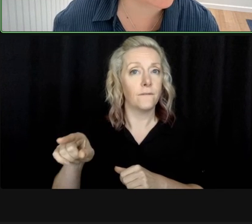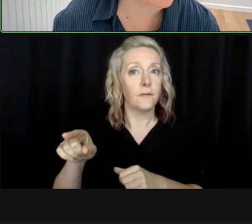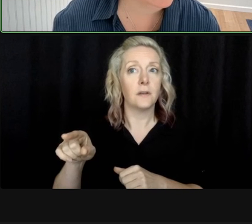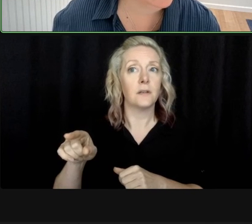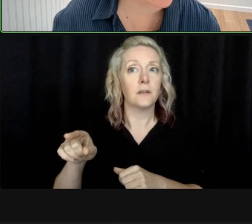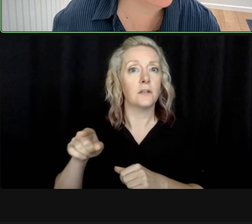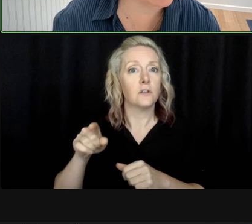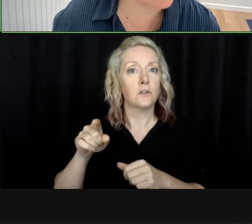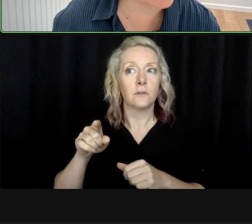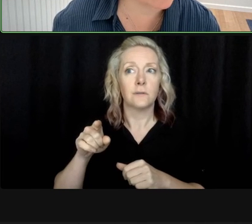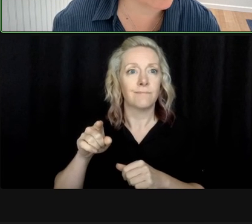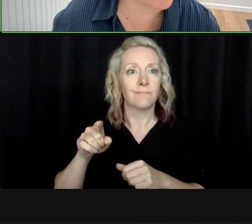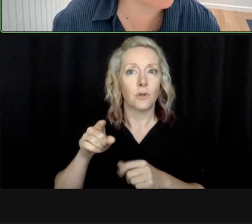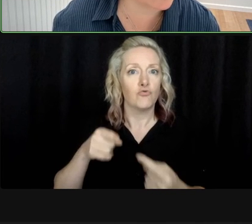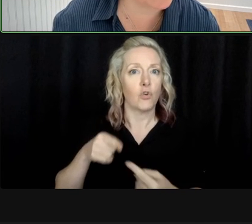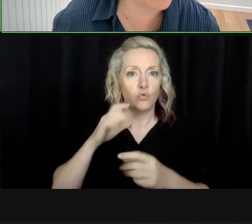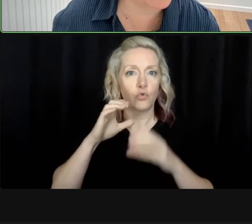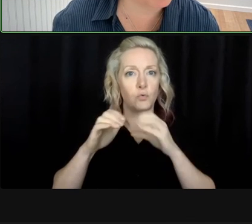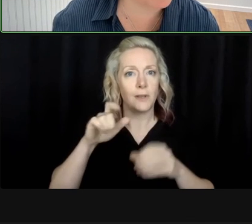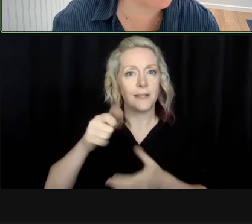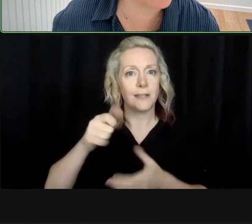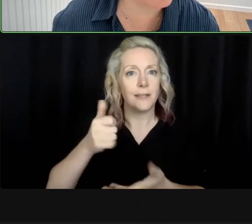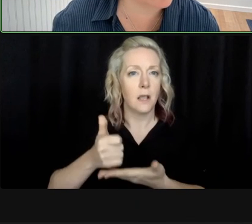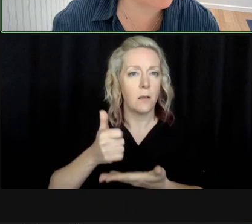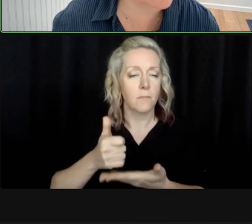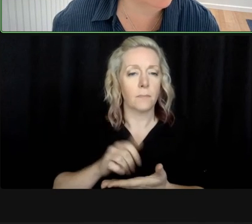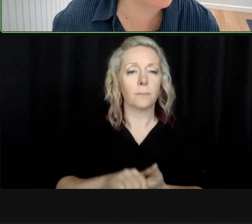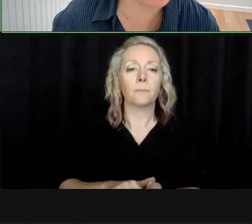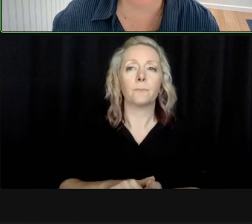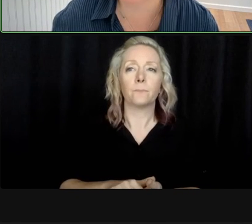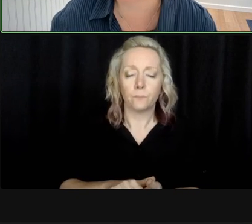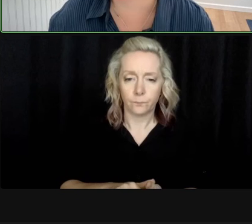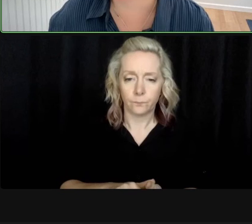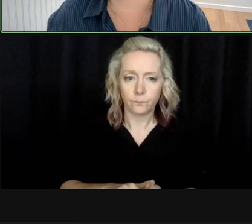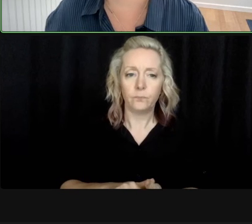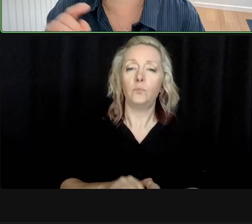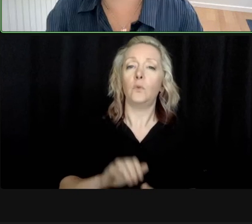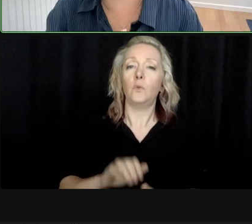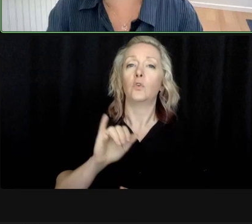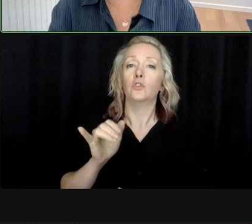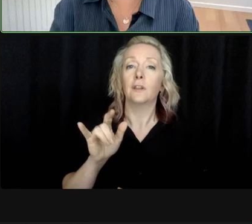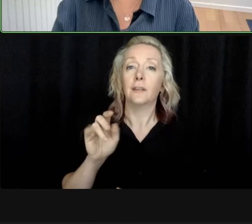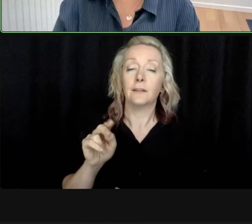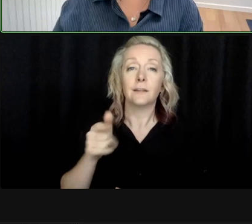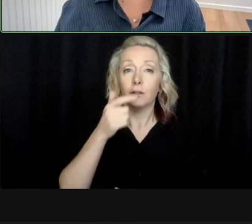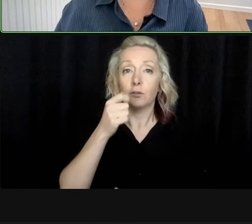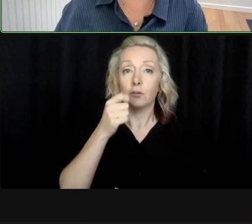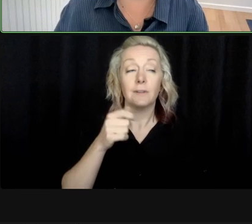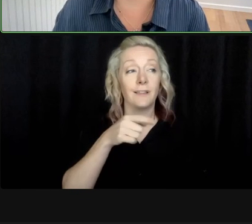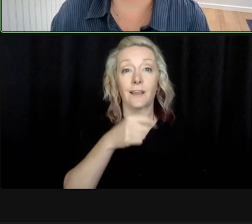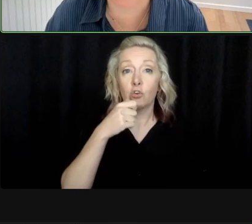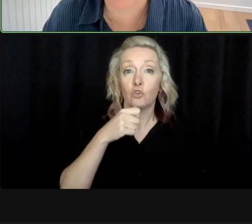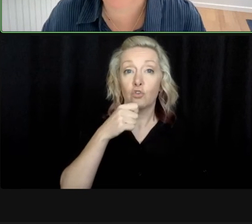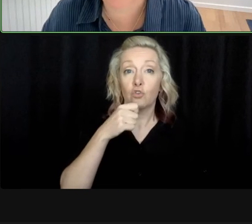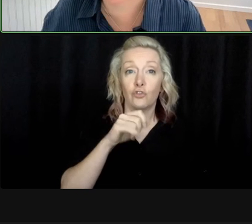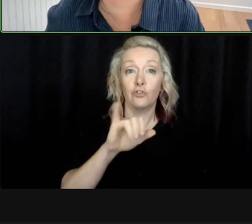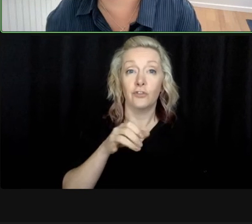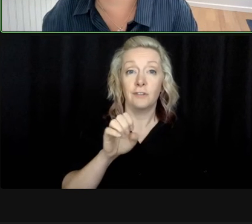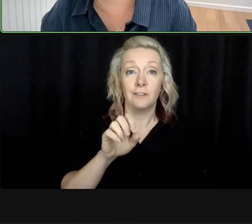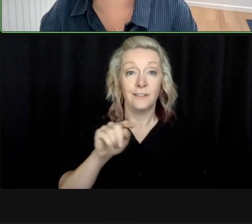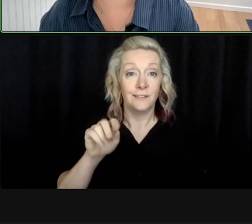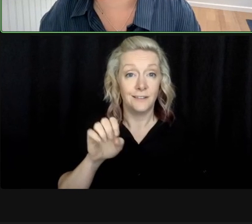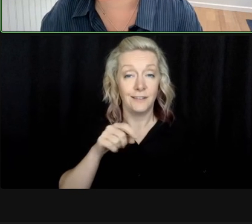help? It results in, all right, so Jillian, this is so interesting. So my friend Jet, that cute little girl I showed you,